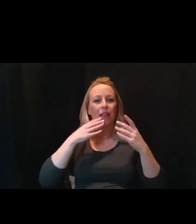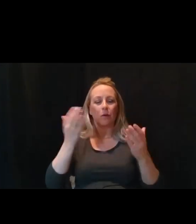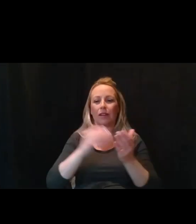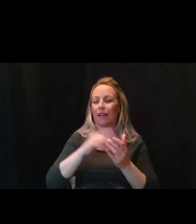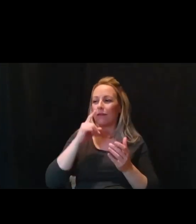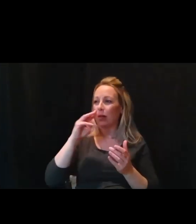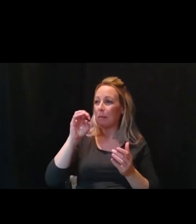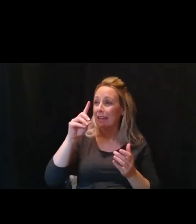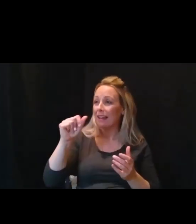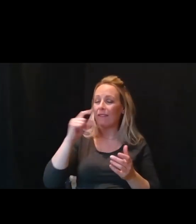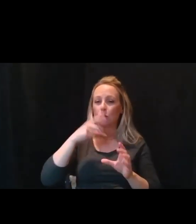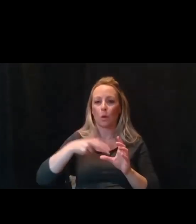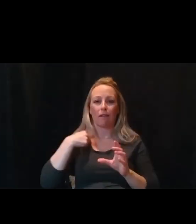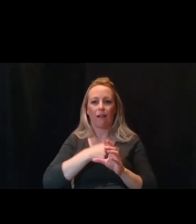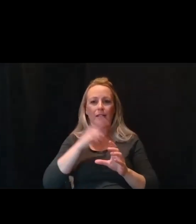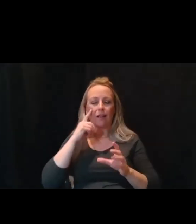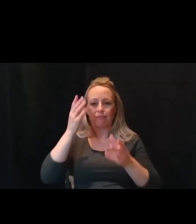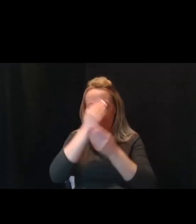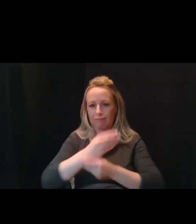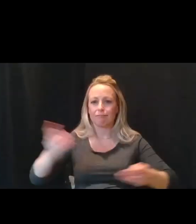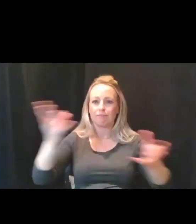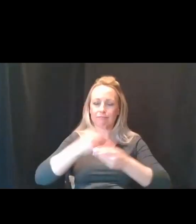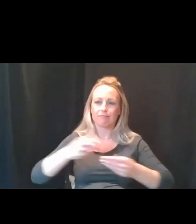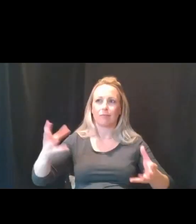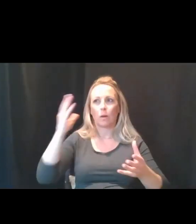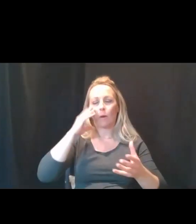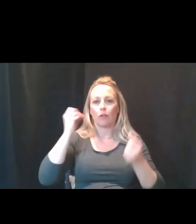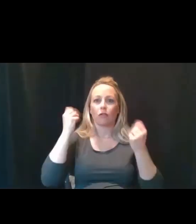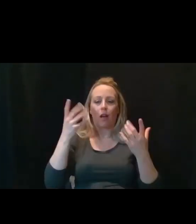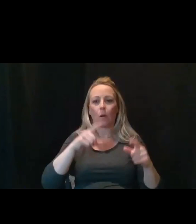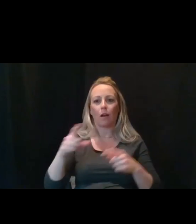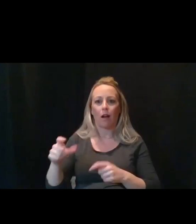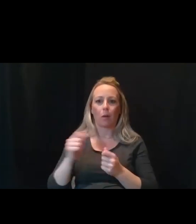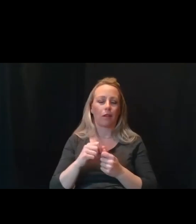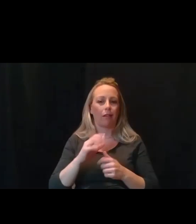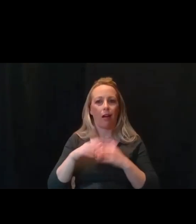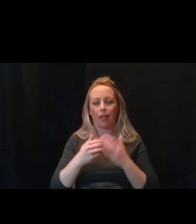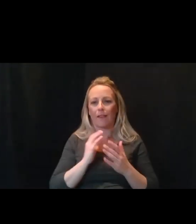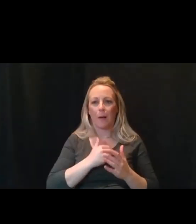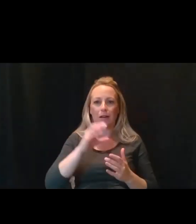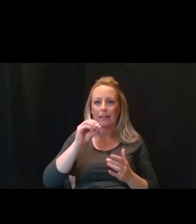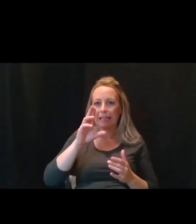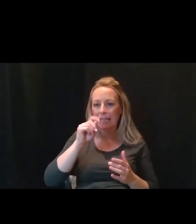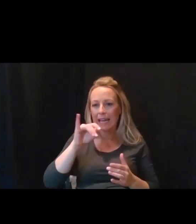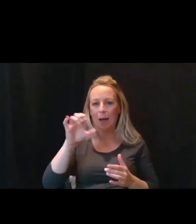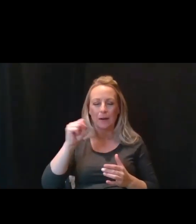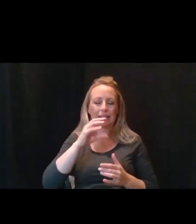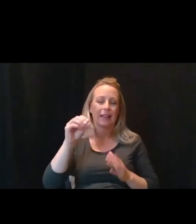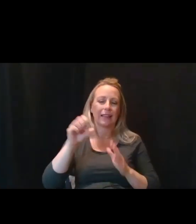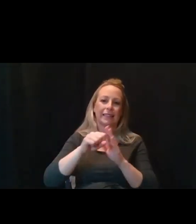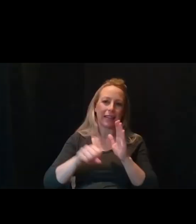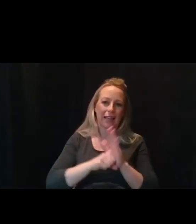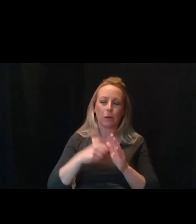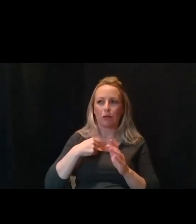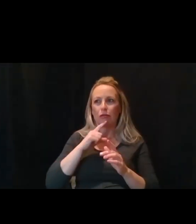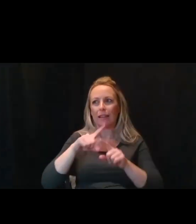this information. We know that there's lots happening between our counties and states, and so we really rely on your support with sharing